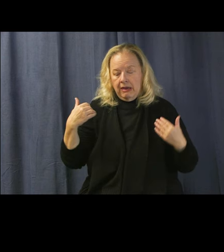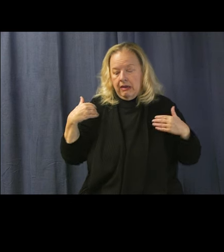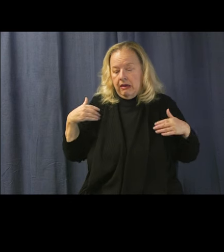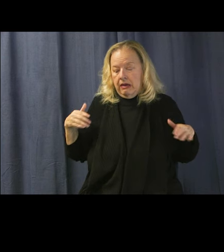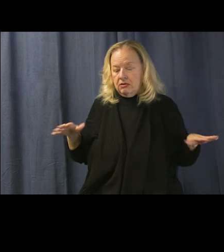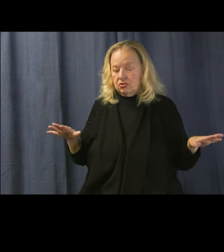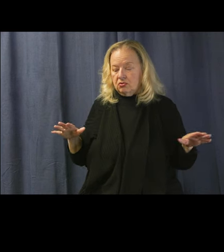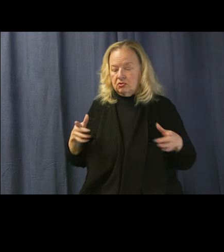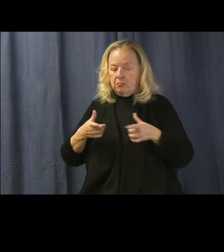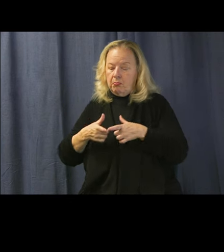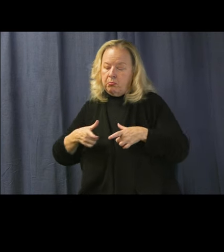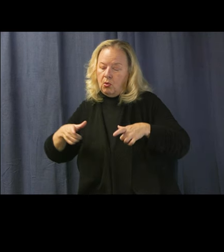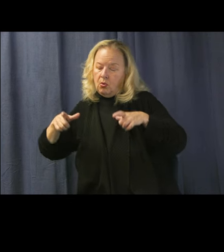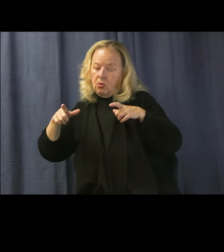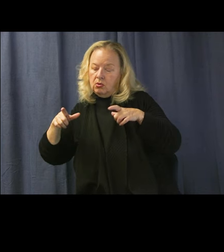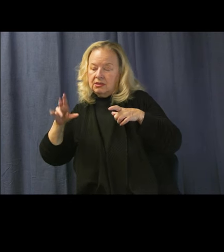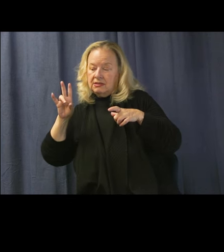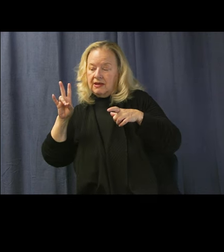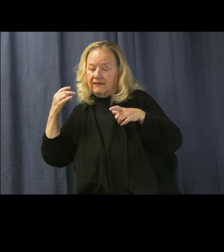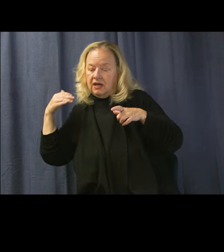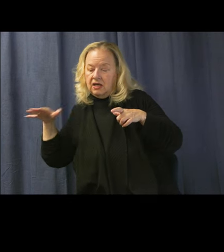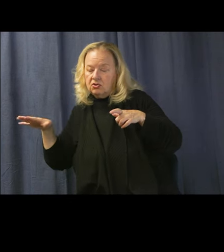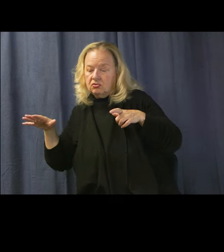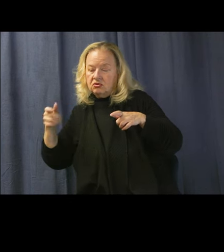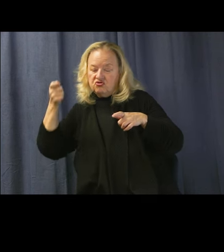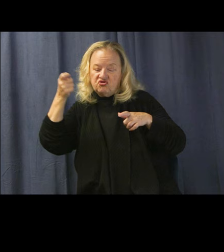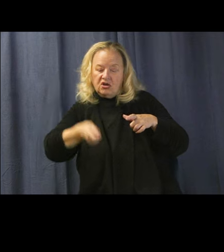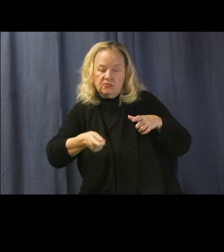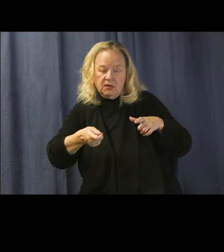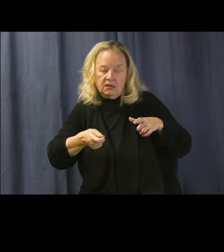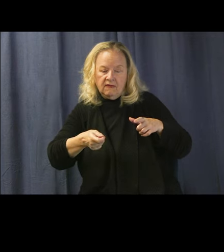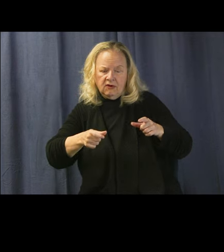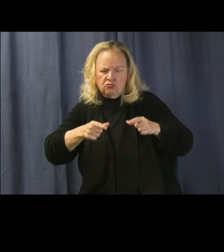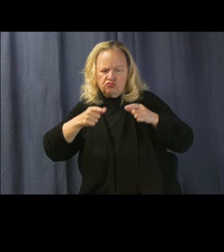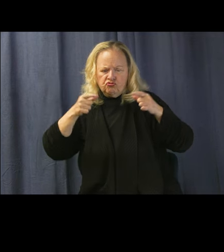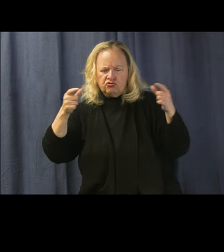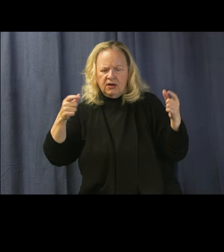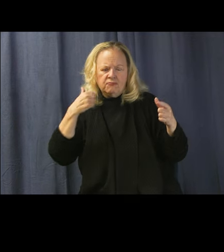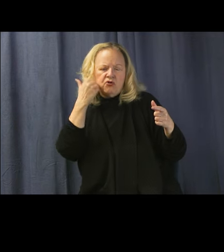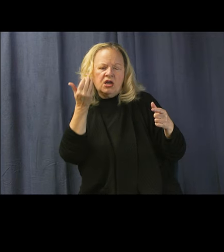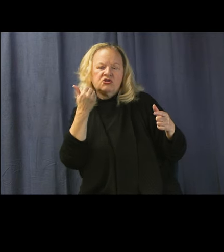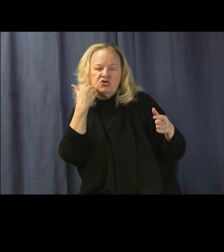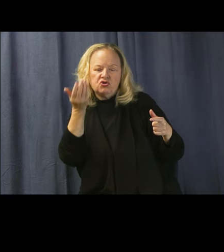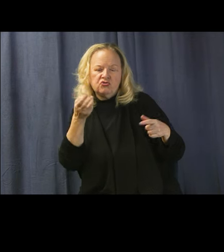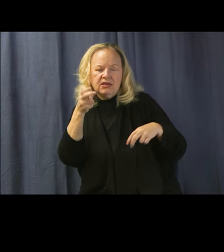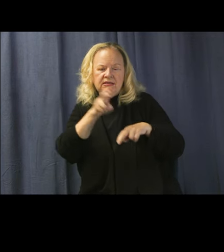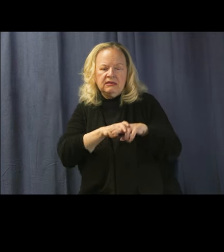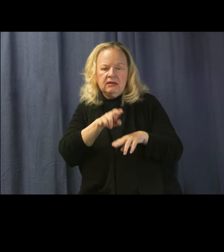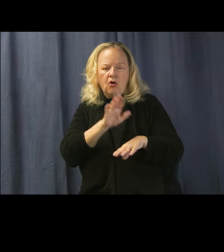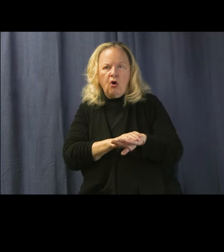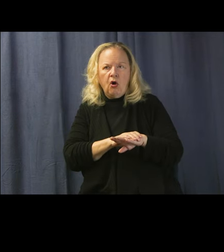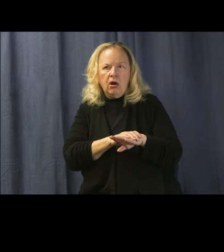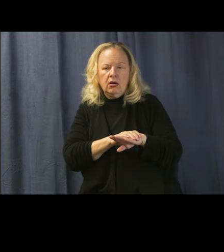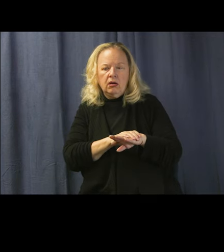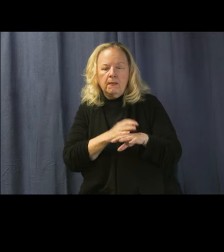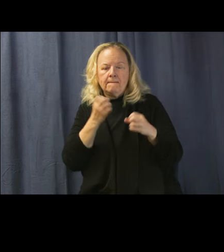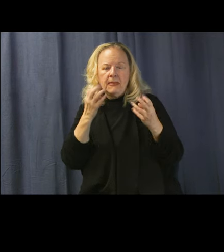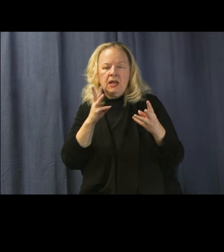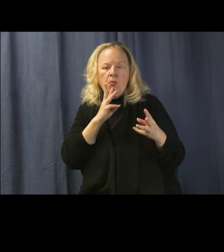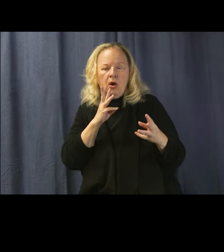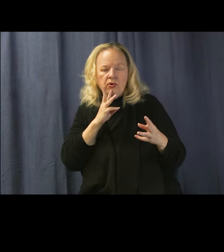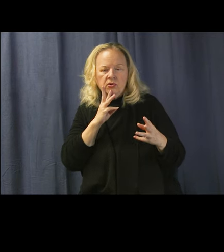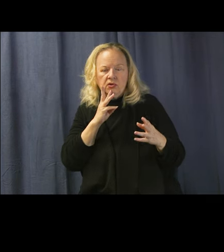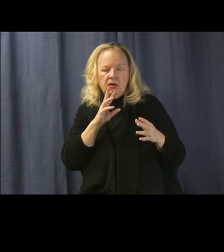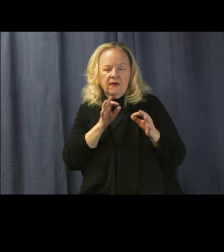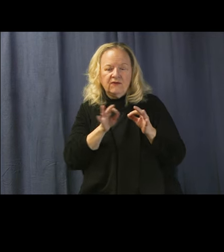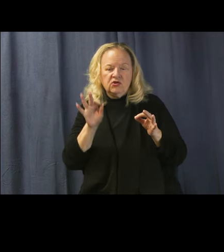angels that had seven bowls and spoke with me, saying, I'm going to show you the judgment of the great prostitute that sits upon what? Many waters. And